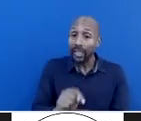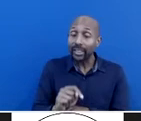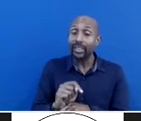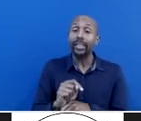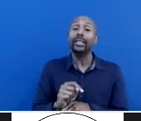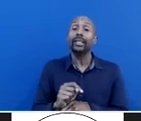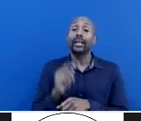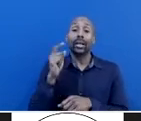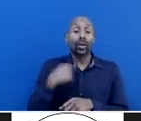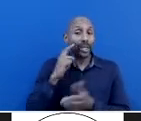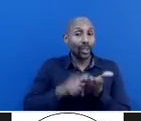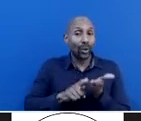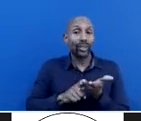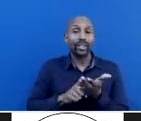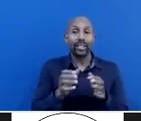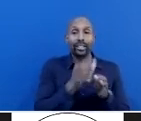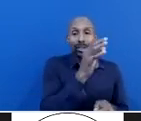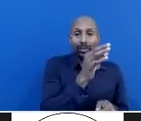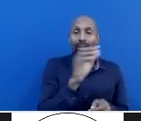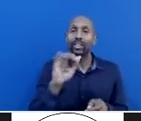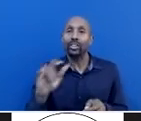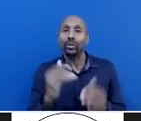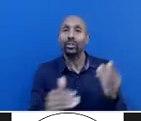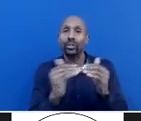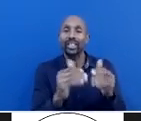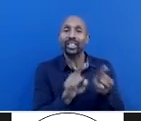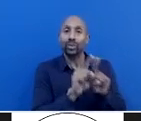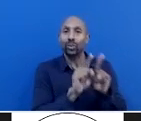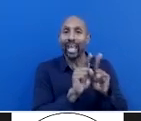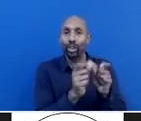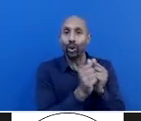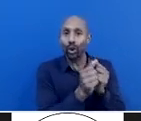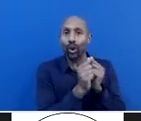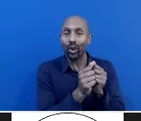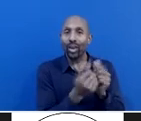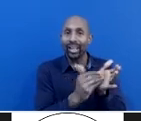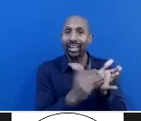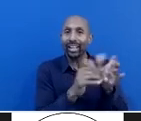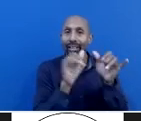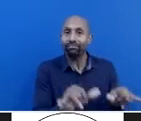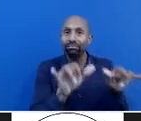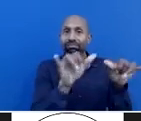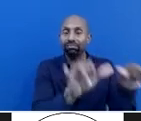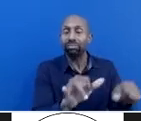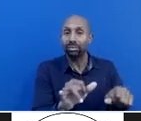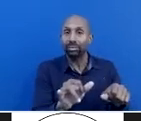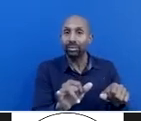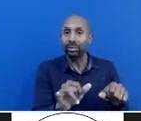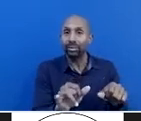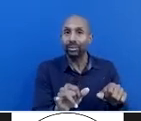and social justice in systematic fashion. Never one without the other. Never one without the